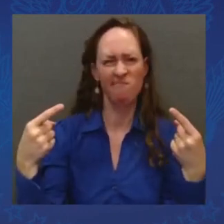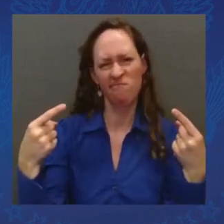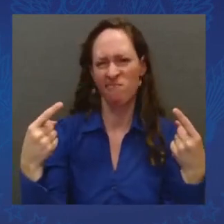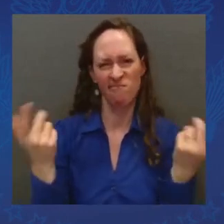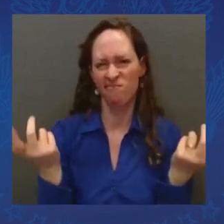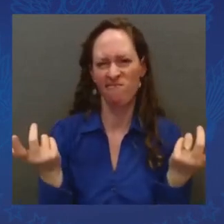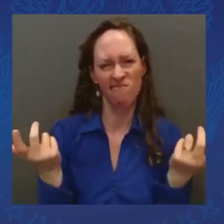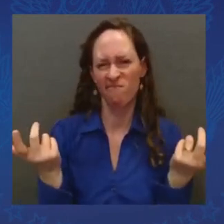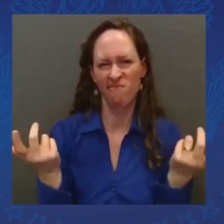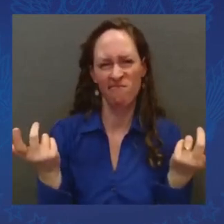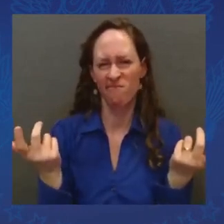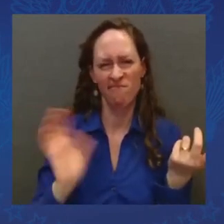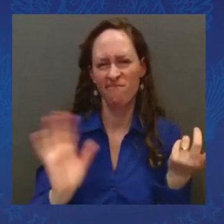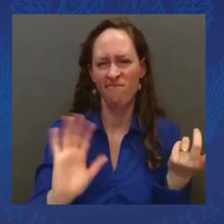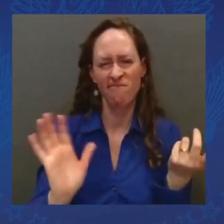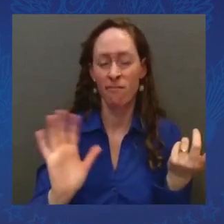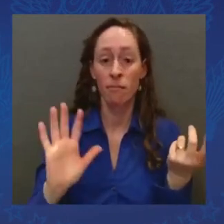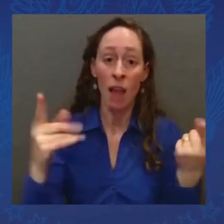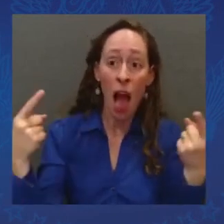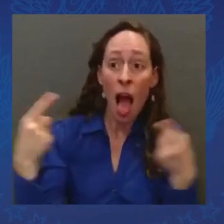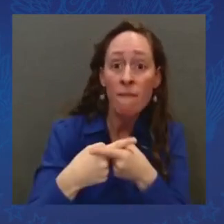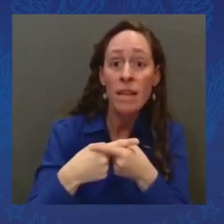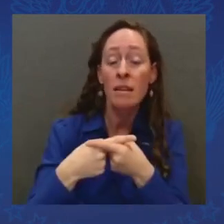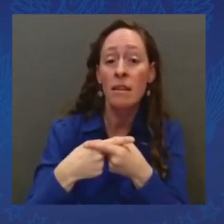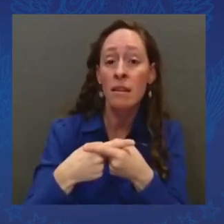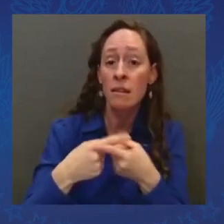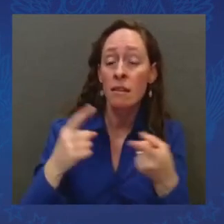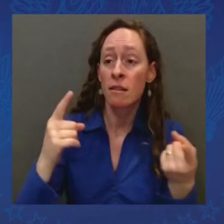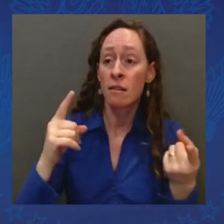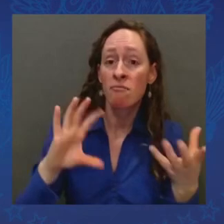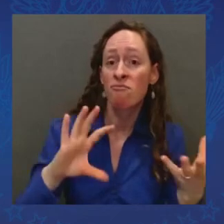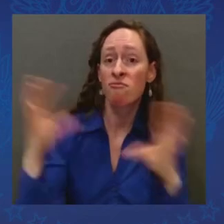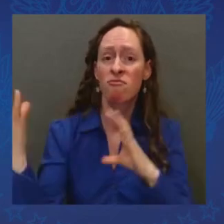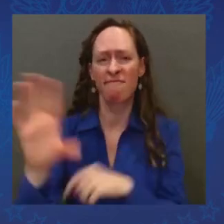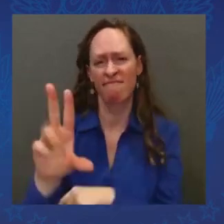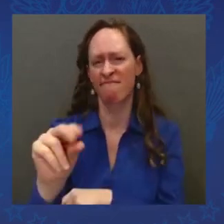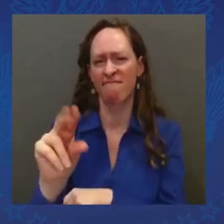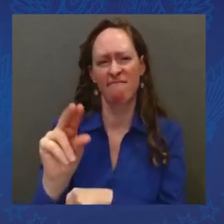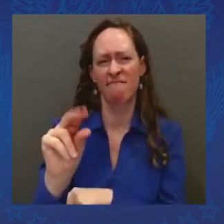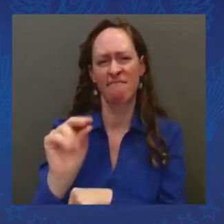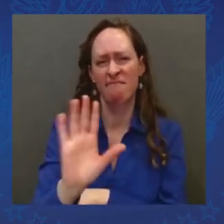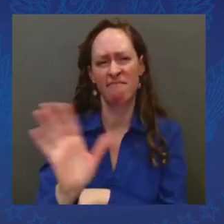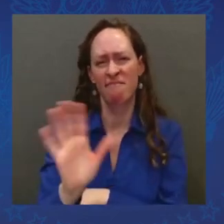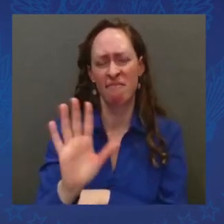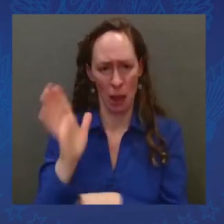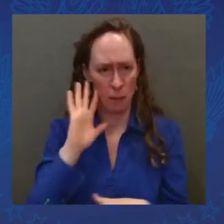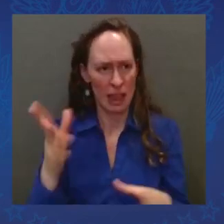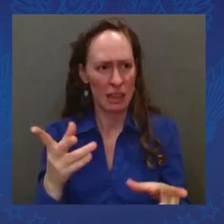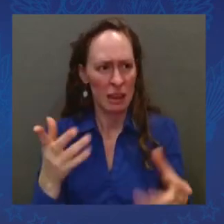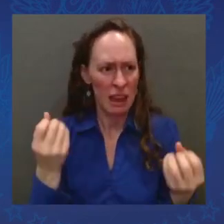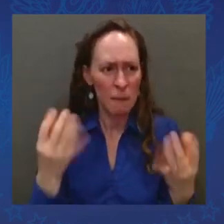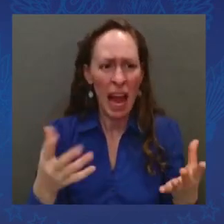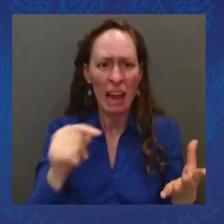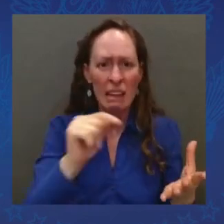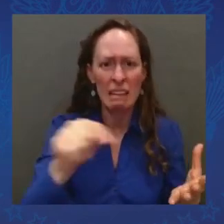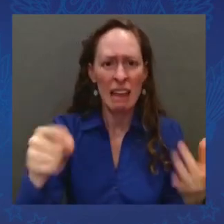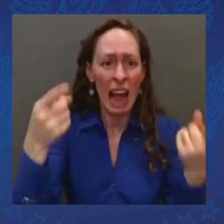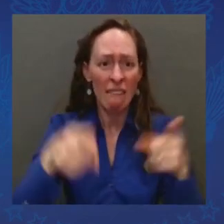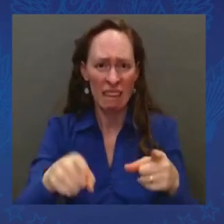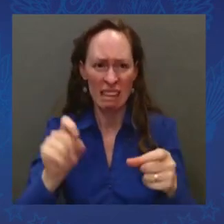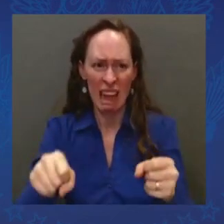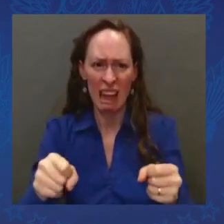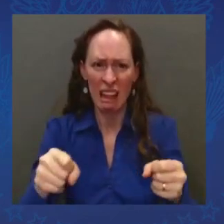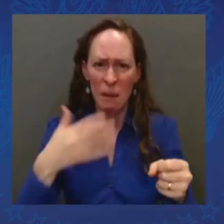both sides. I'm still of the view that major country competition is not the prevailing trend of current